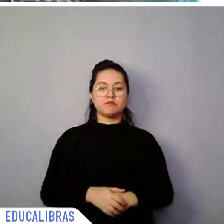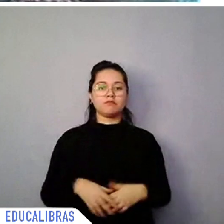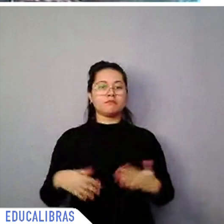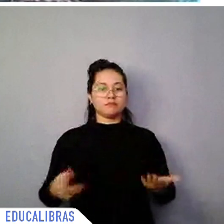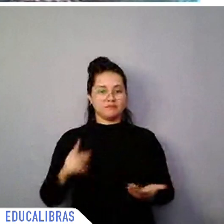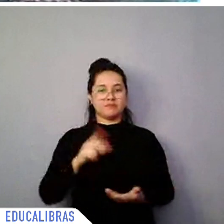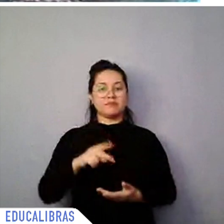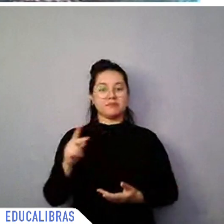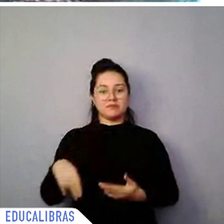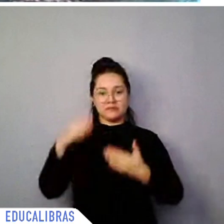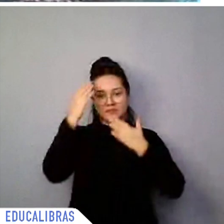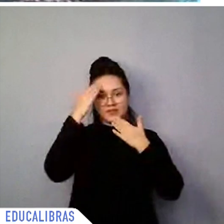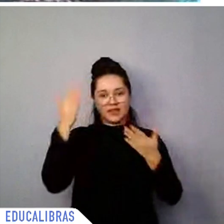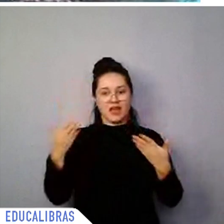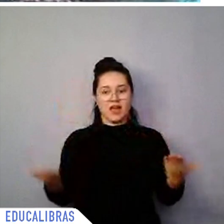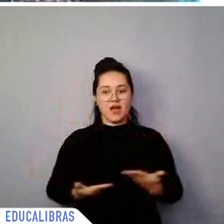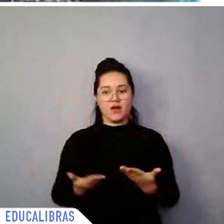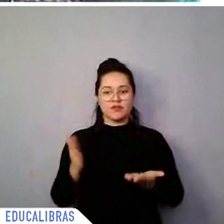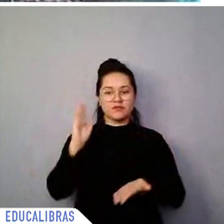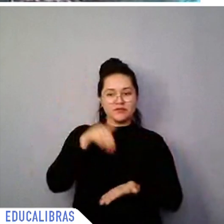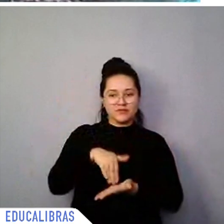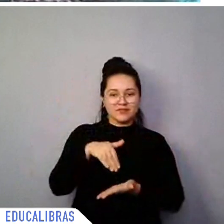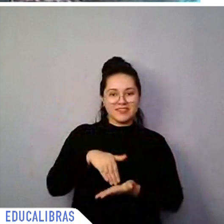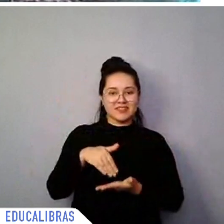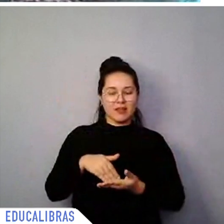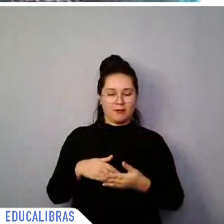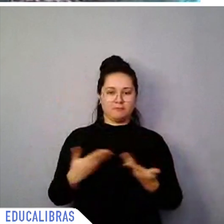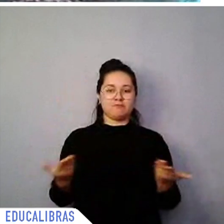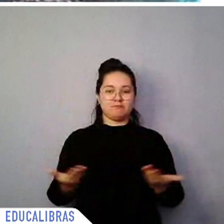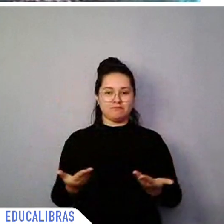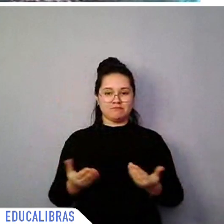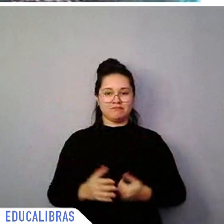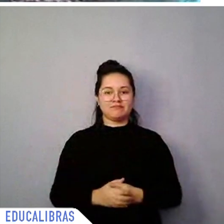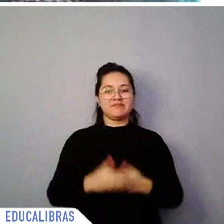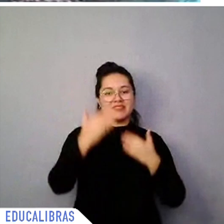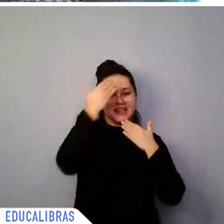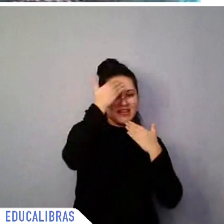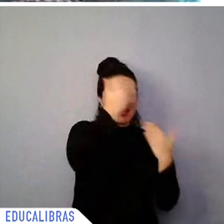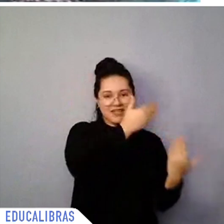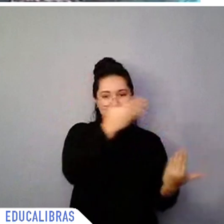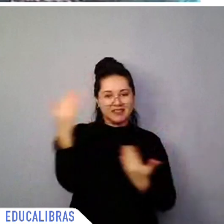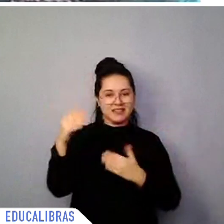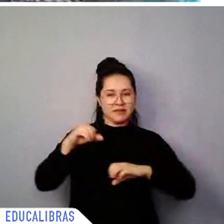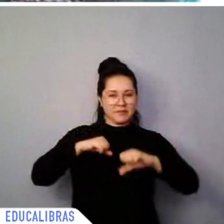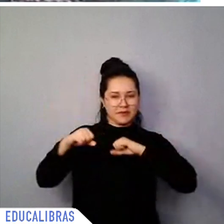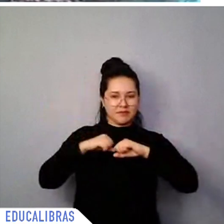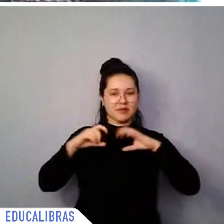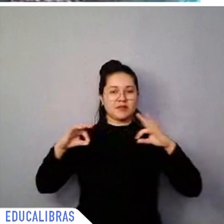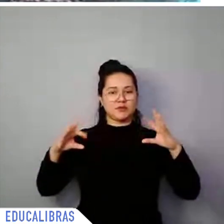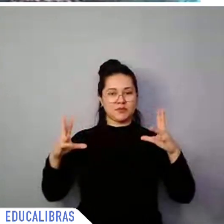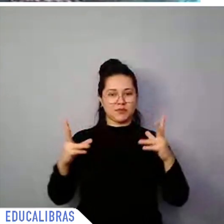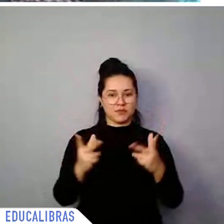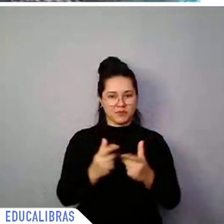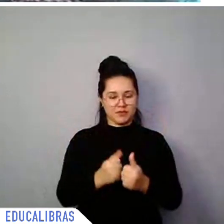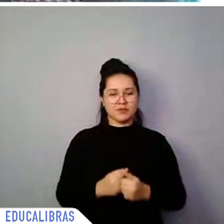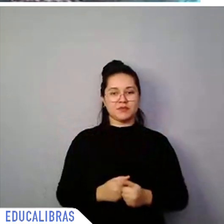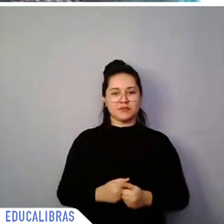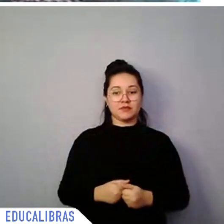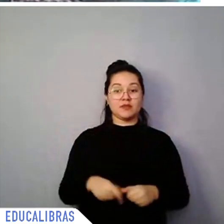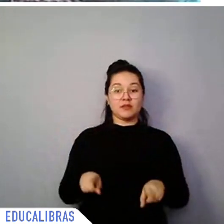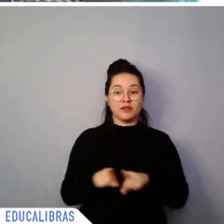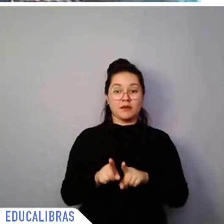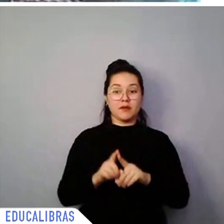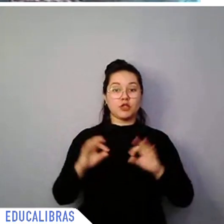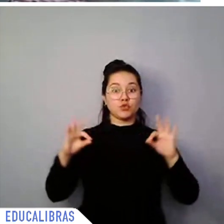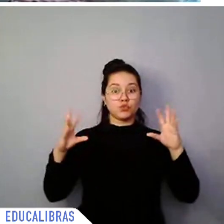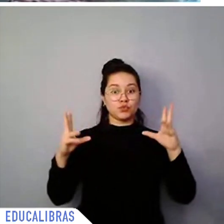pandemics. Perfect, Professor. We are just about to close our panel. I would like to thank all of the debaters that are